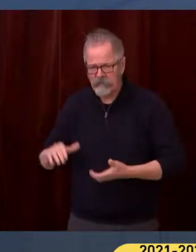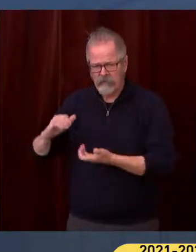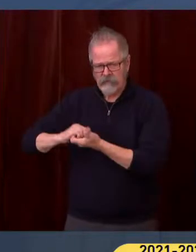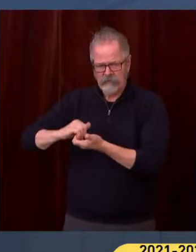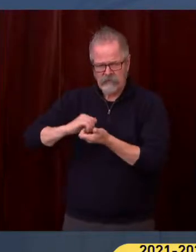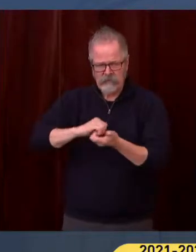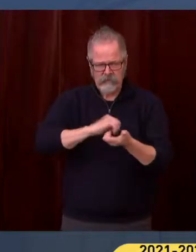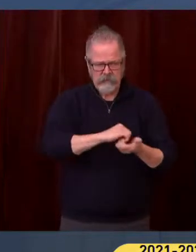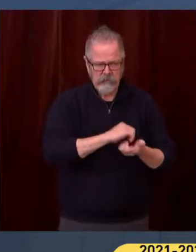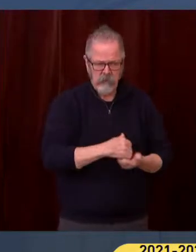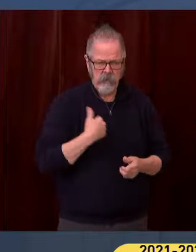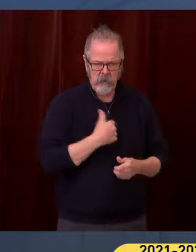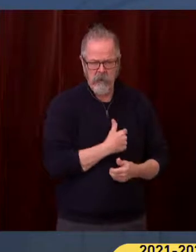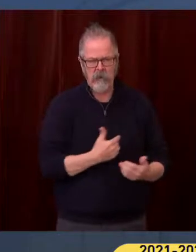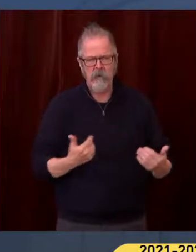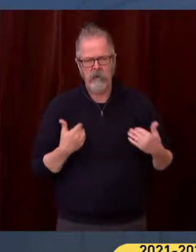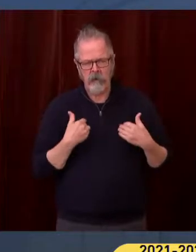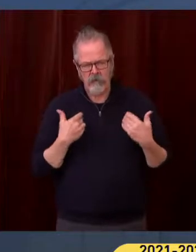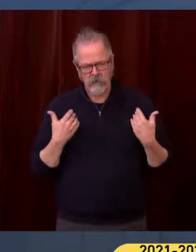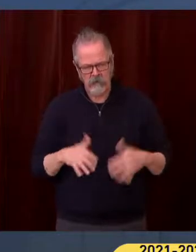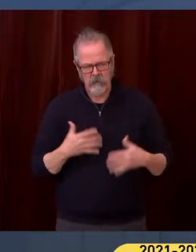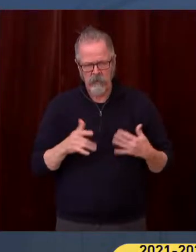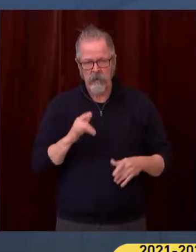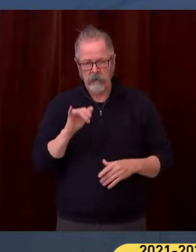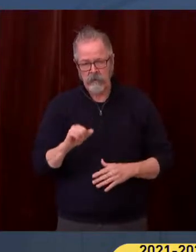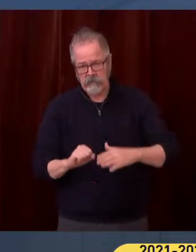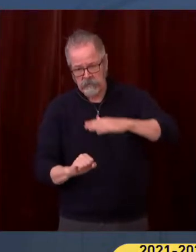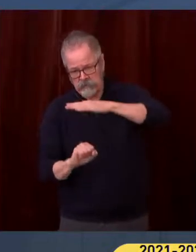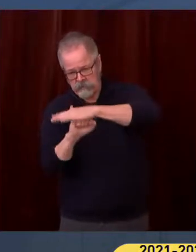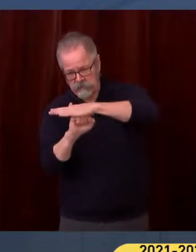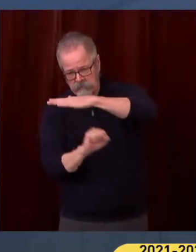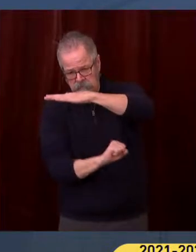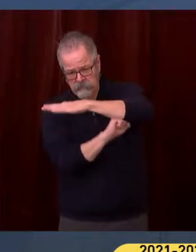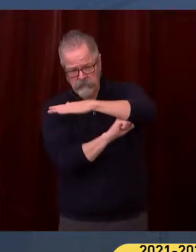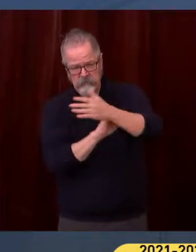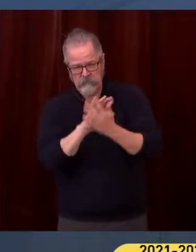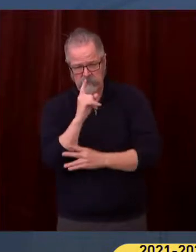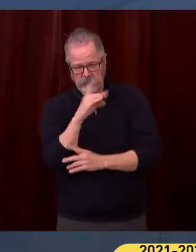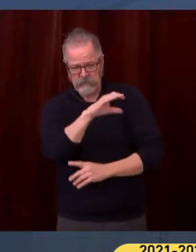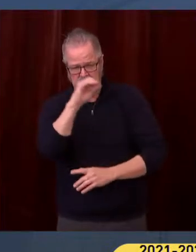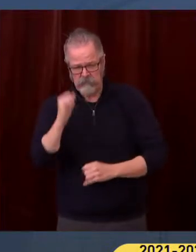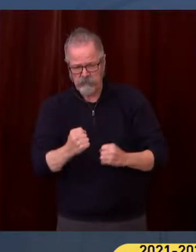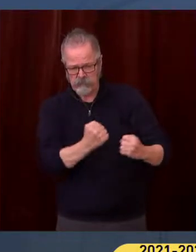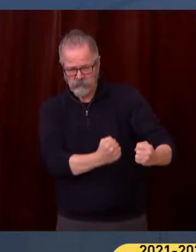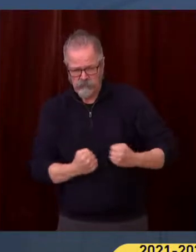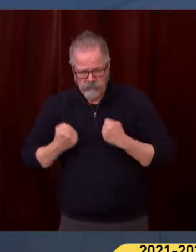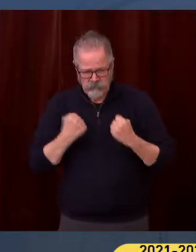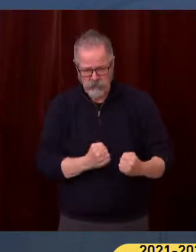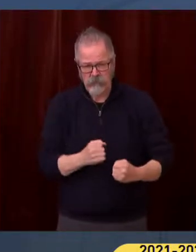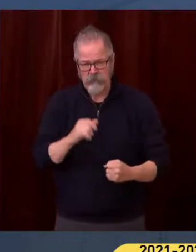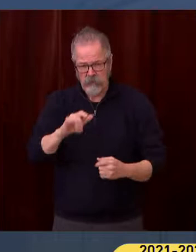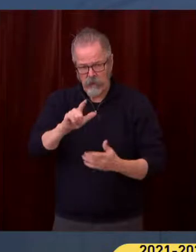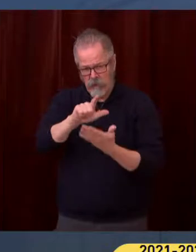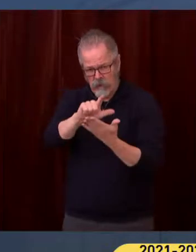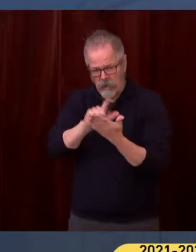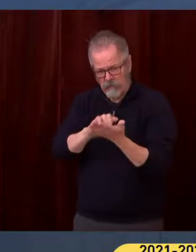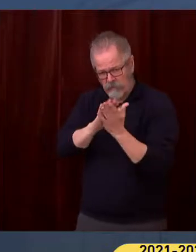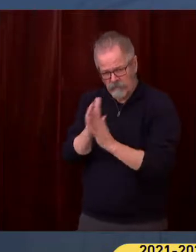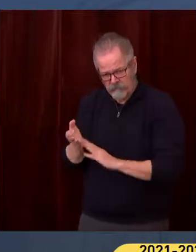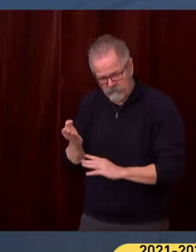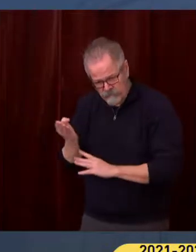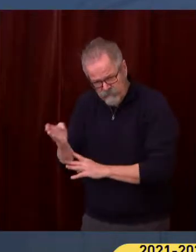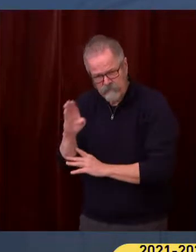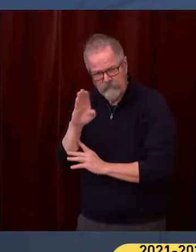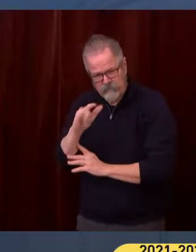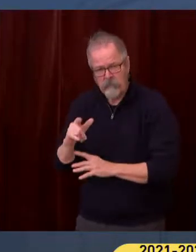energy bill and so much of the other legislation we passed, this is our time to reduce emissions in a really meaningful way, in a way